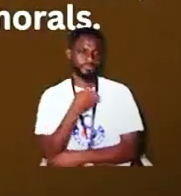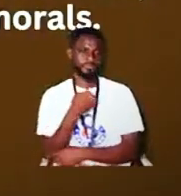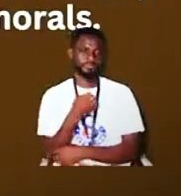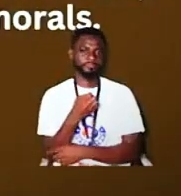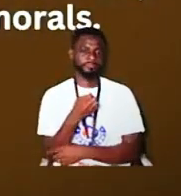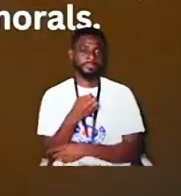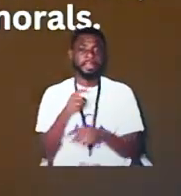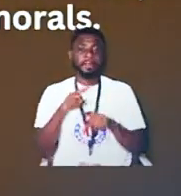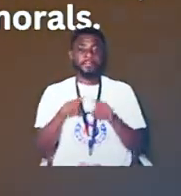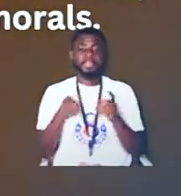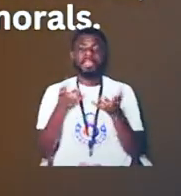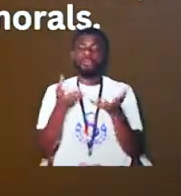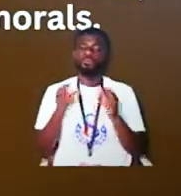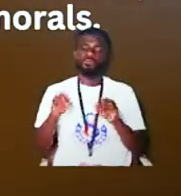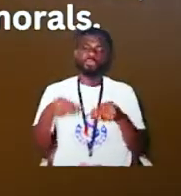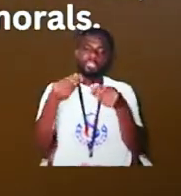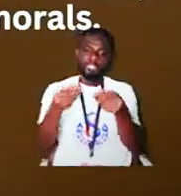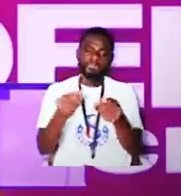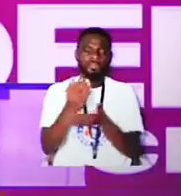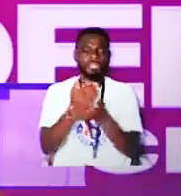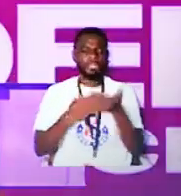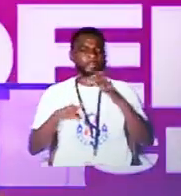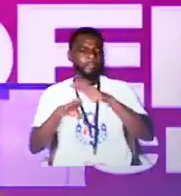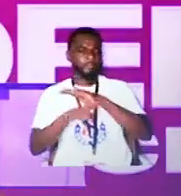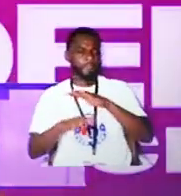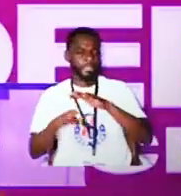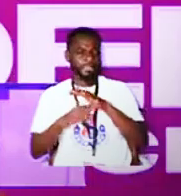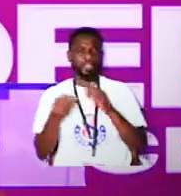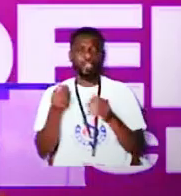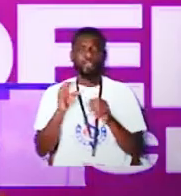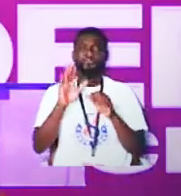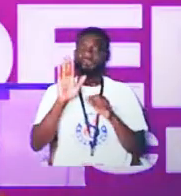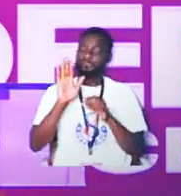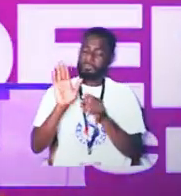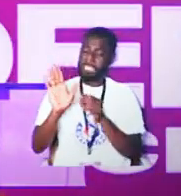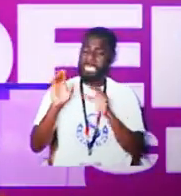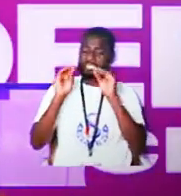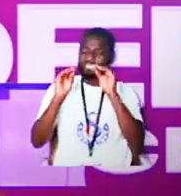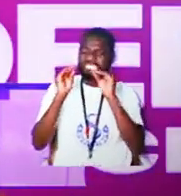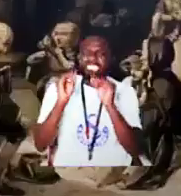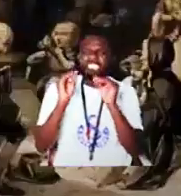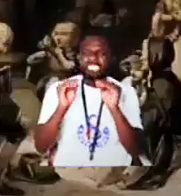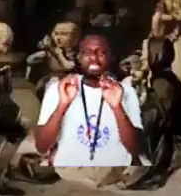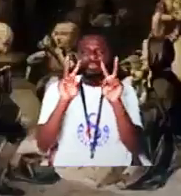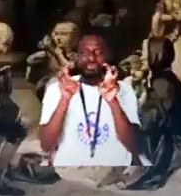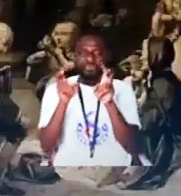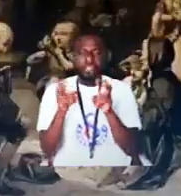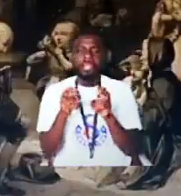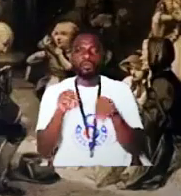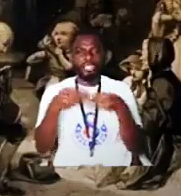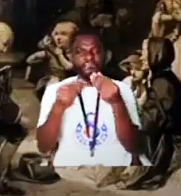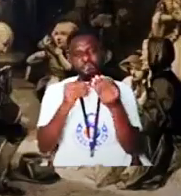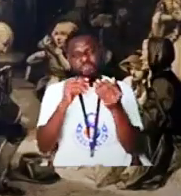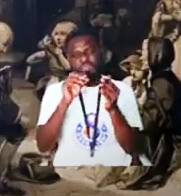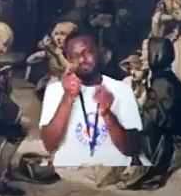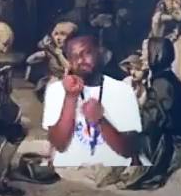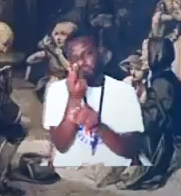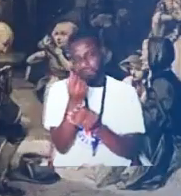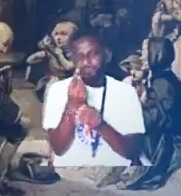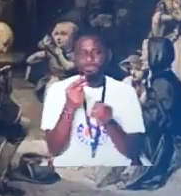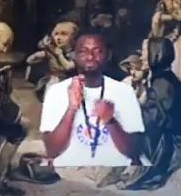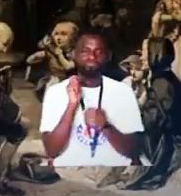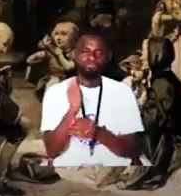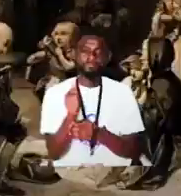Now, but I want to give you some basics of their teachings. I'll give you about 11 of them quickly. Number